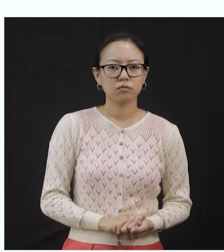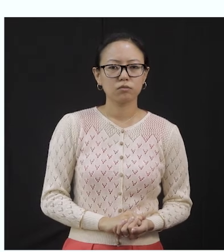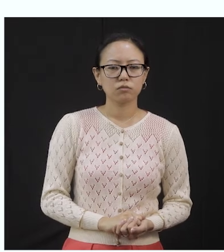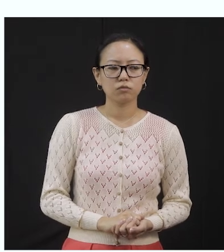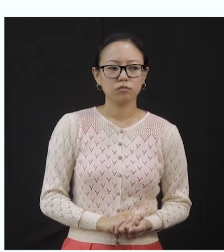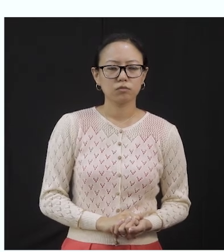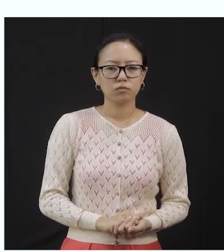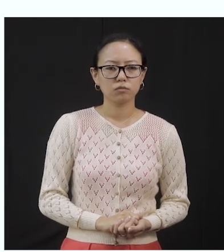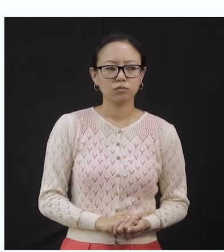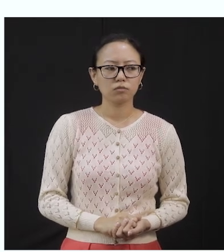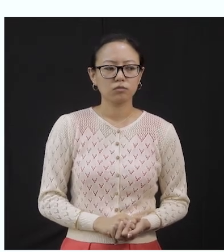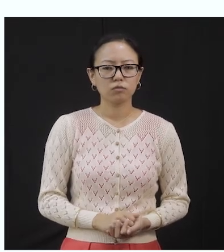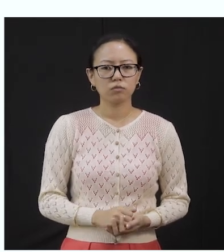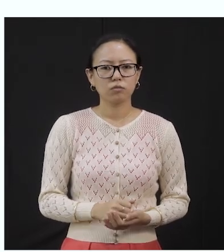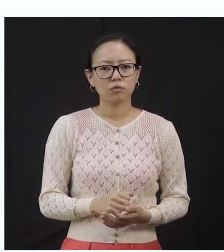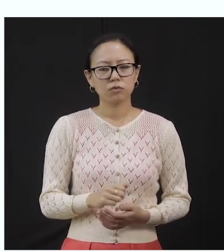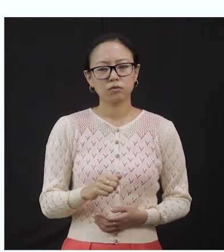start counting from